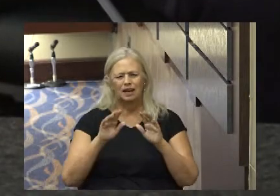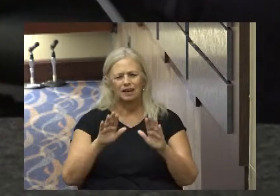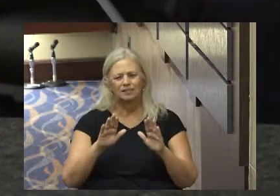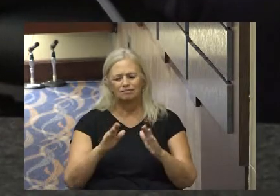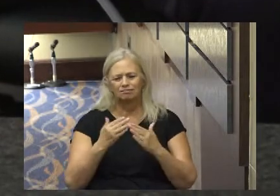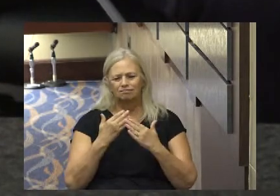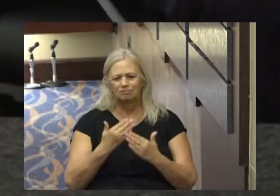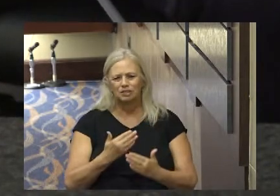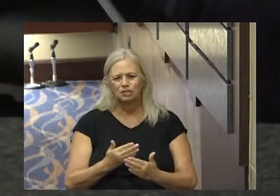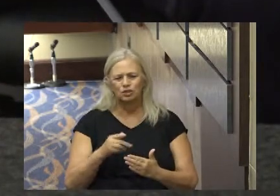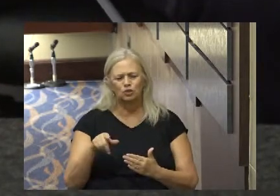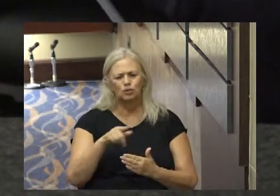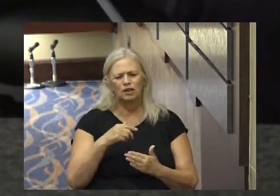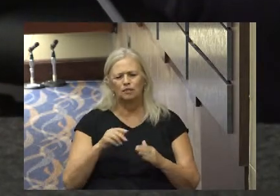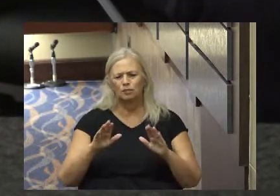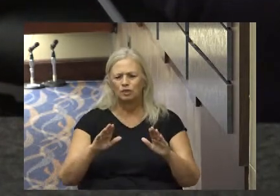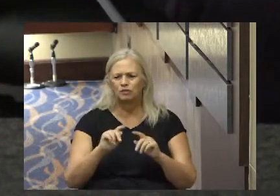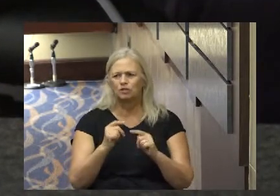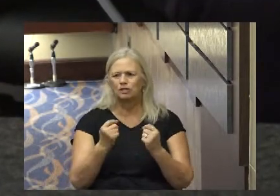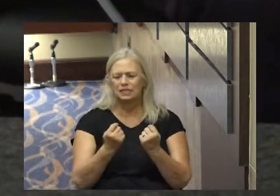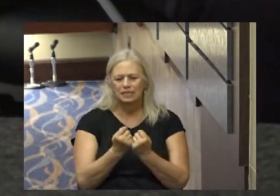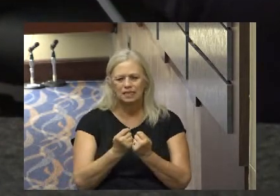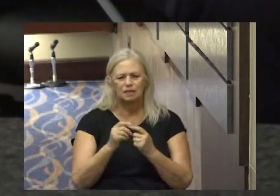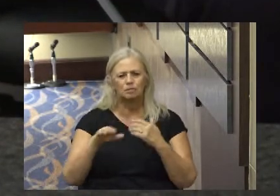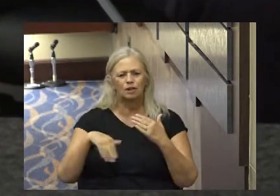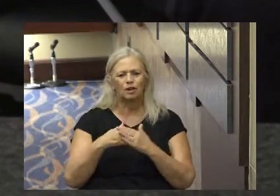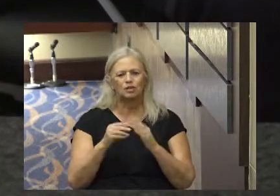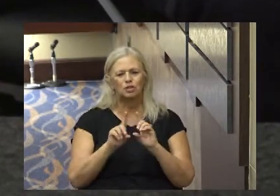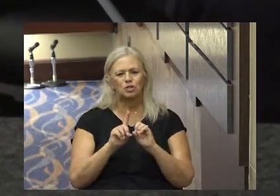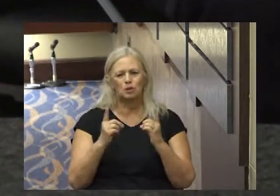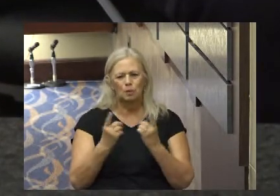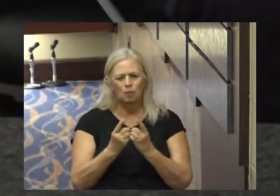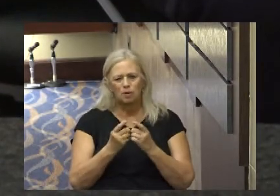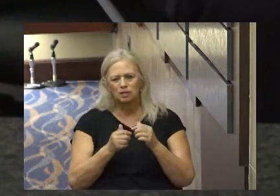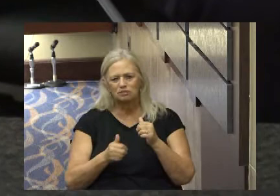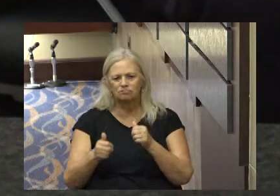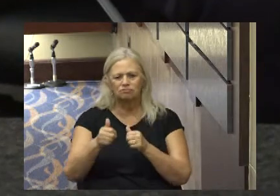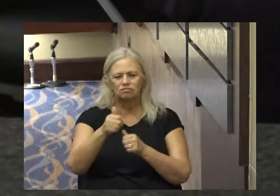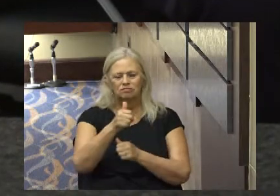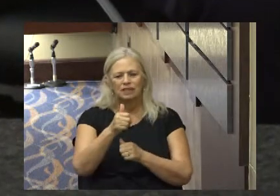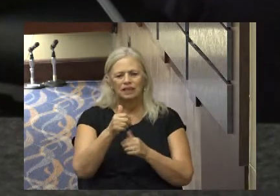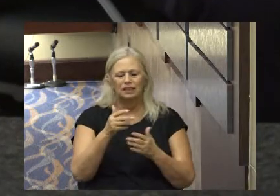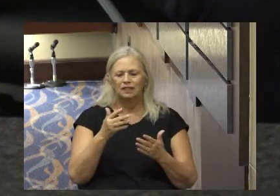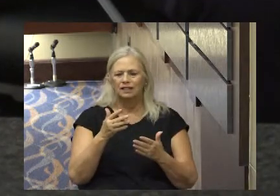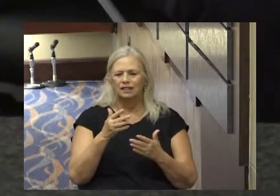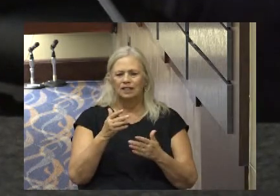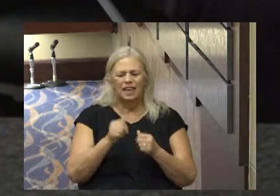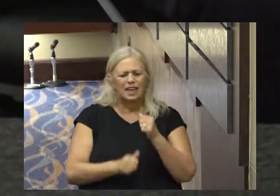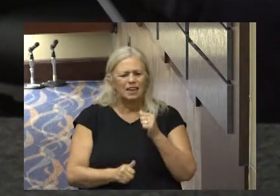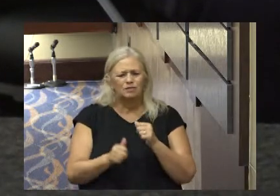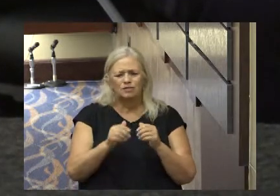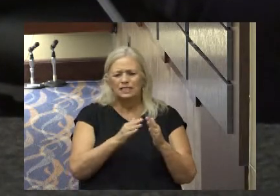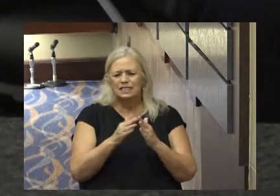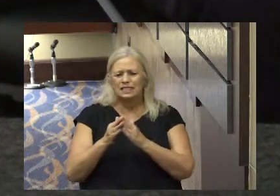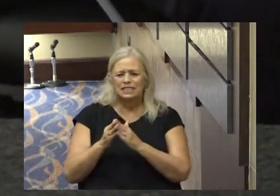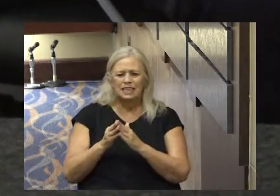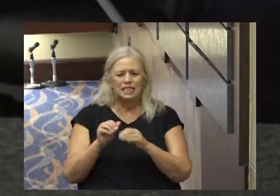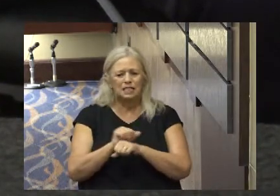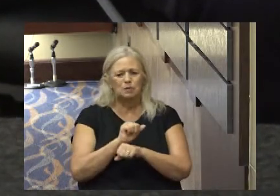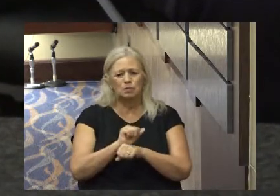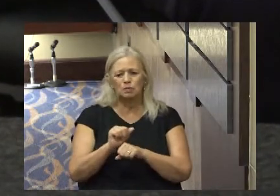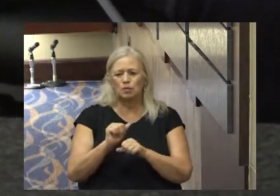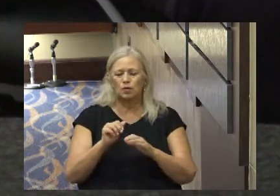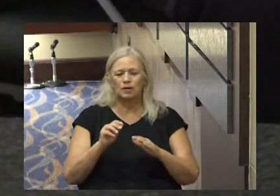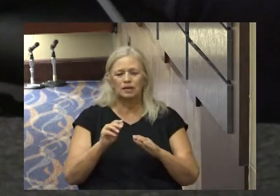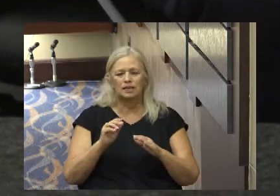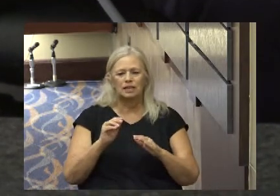great team, and all your department heads, they're every one of our city employees are great employees, but